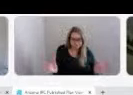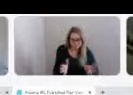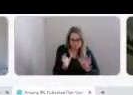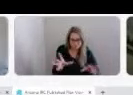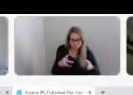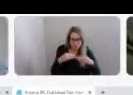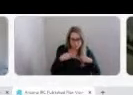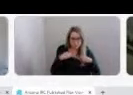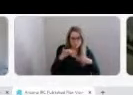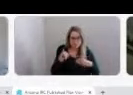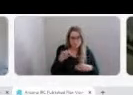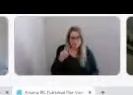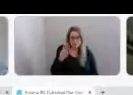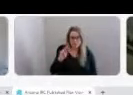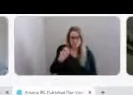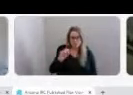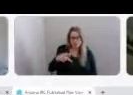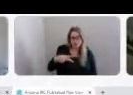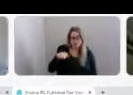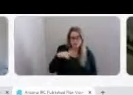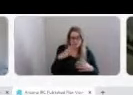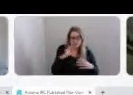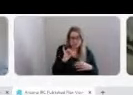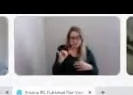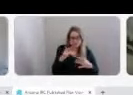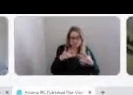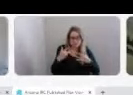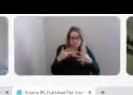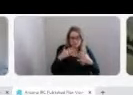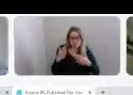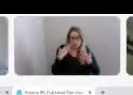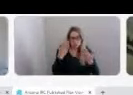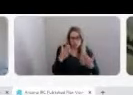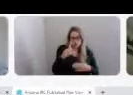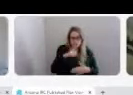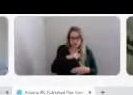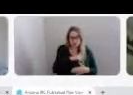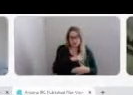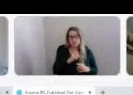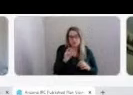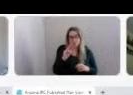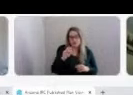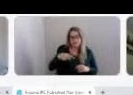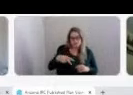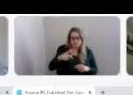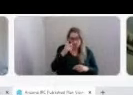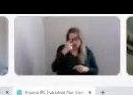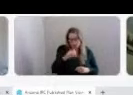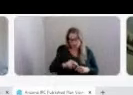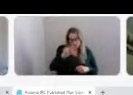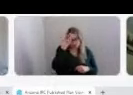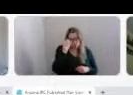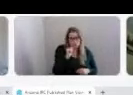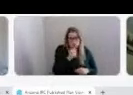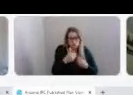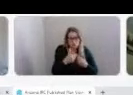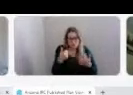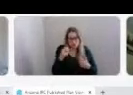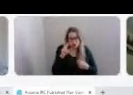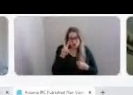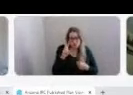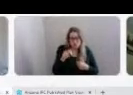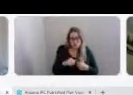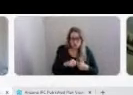map i have the same concerns with the proposed legislative map because northern arizona is split into two